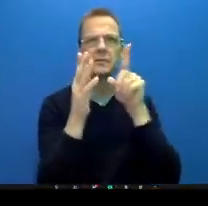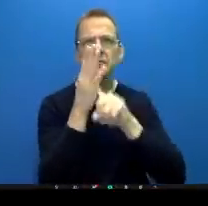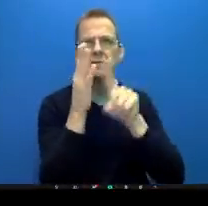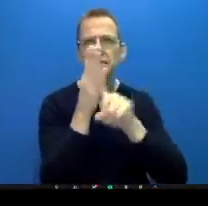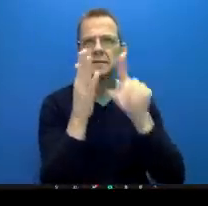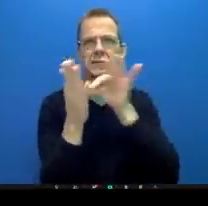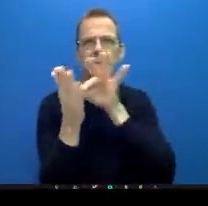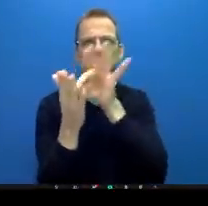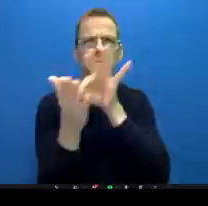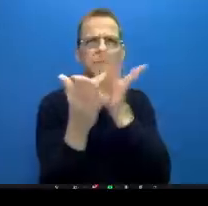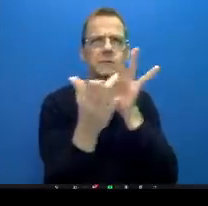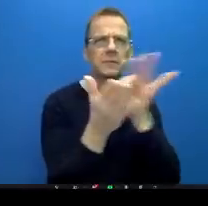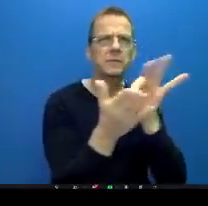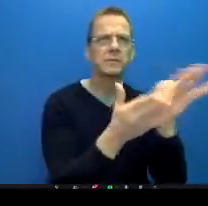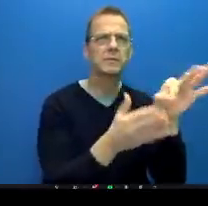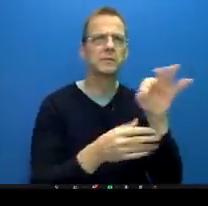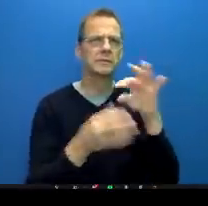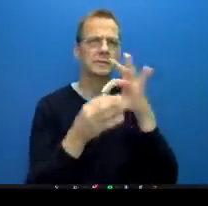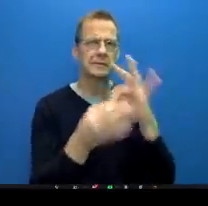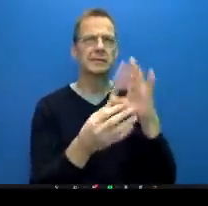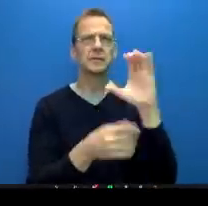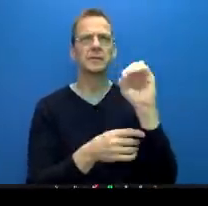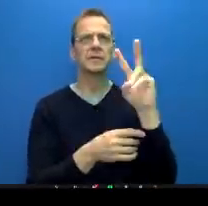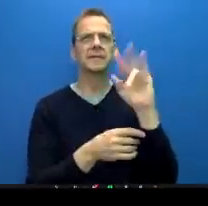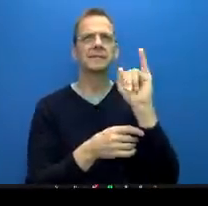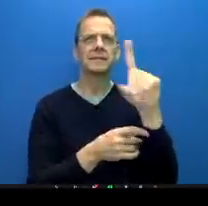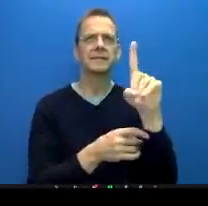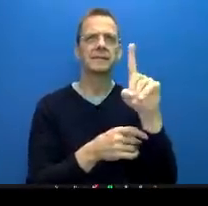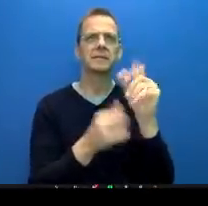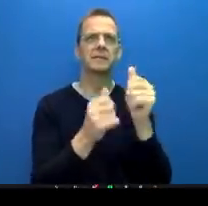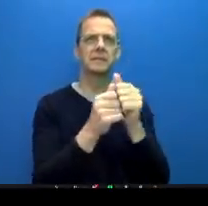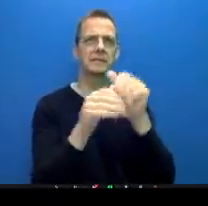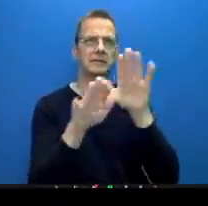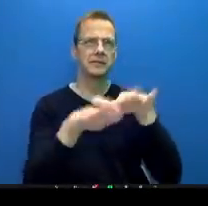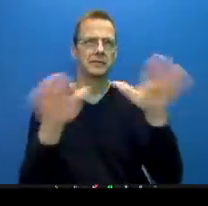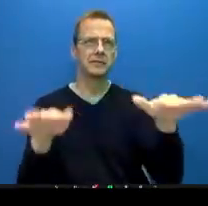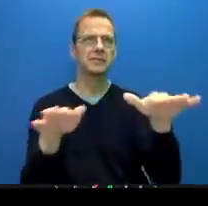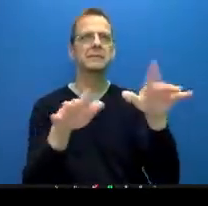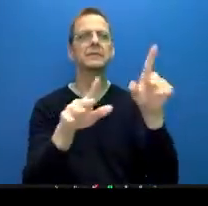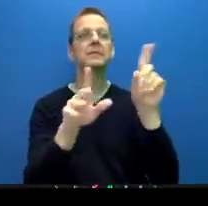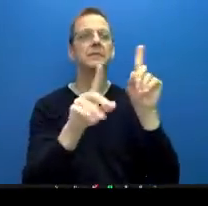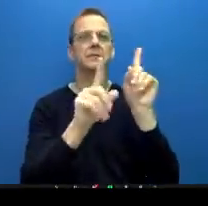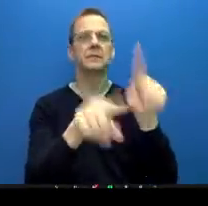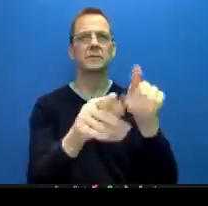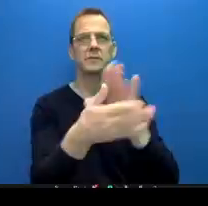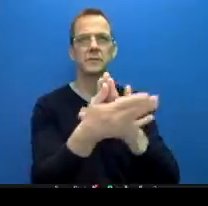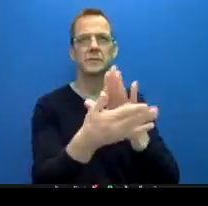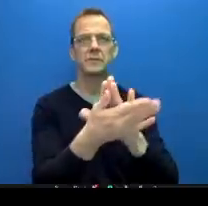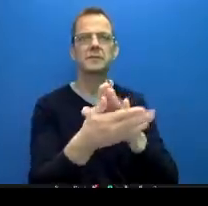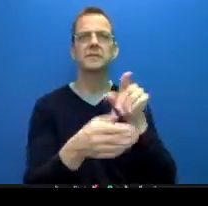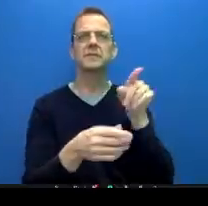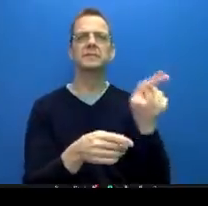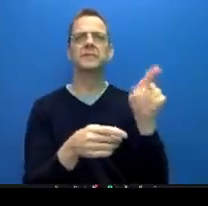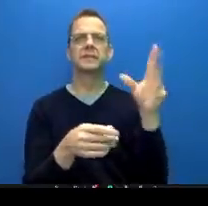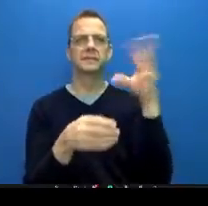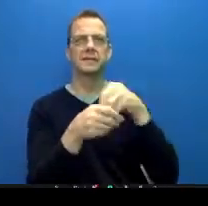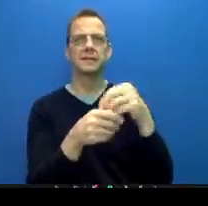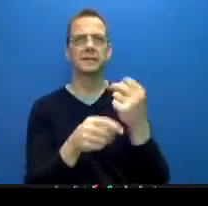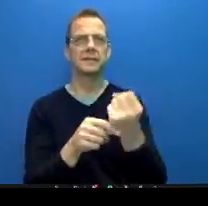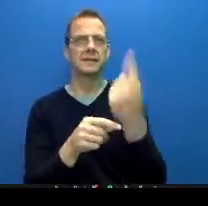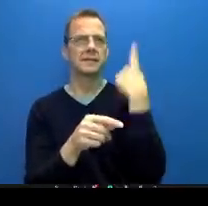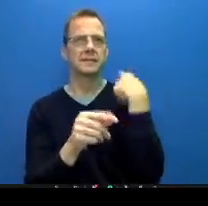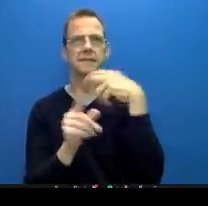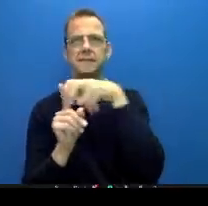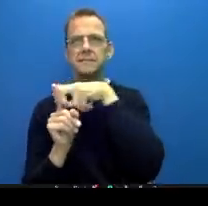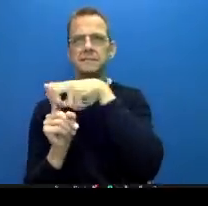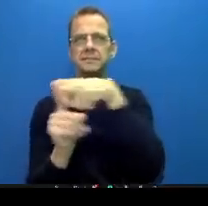and school-aged children. He's been an indispensable member of our school case tracking team from last year, and he uses the